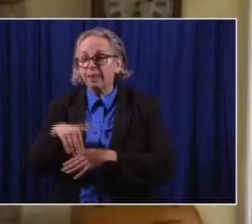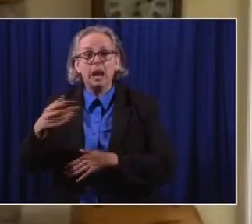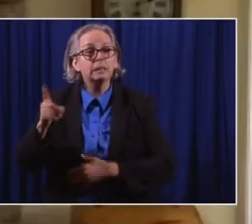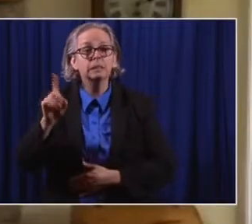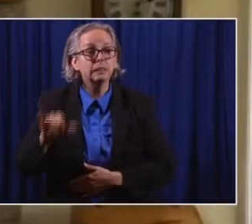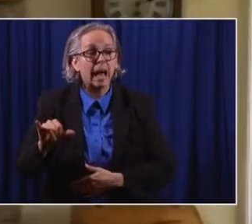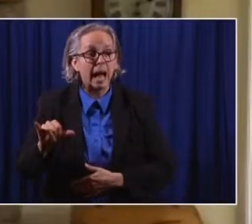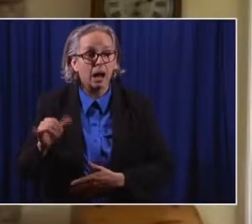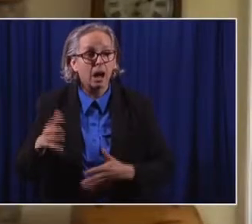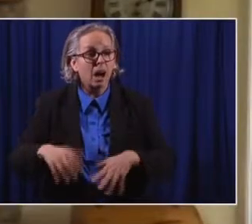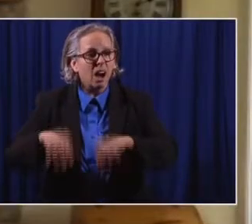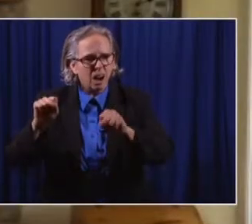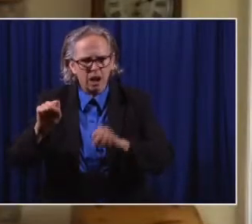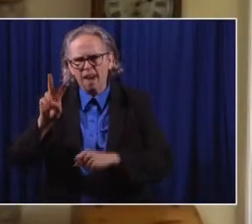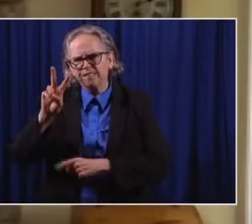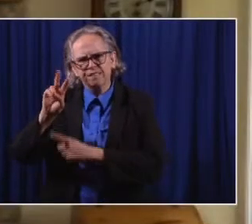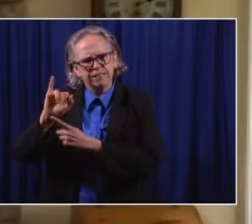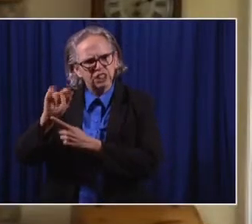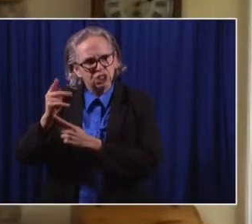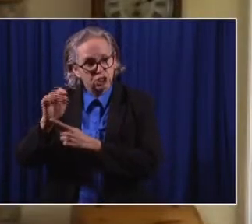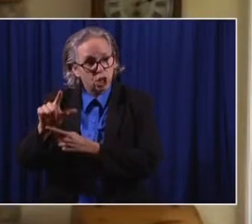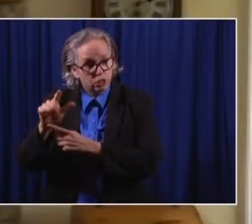honor.